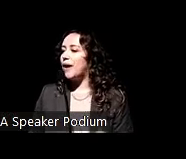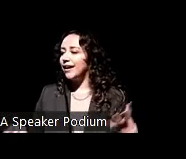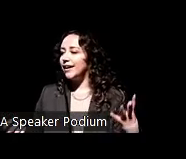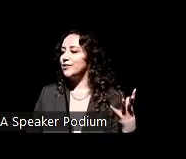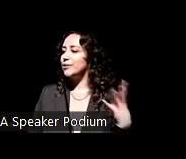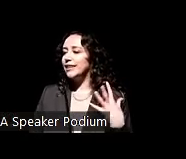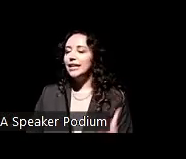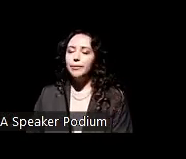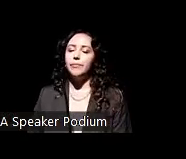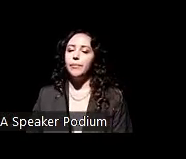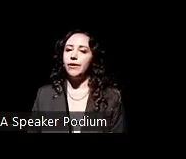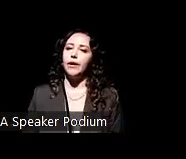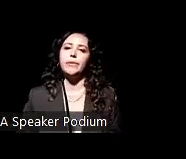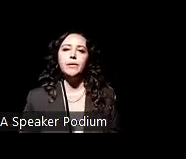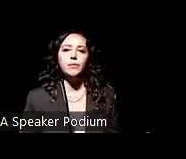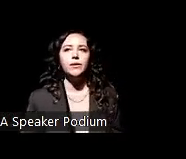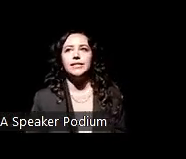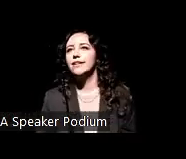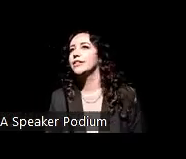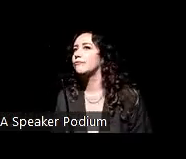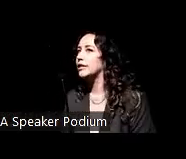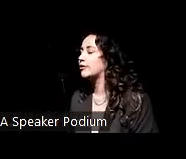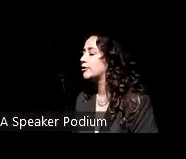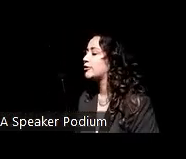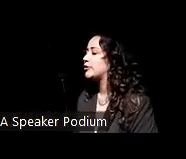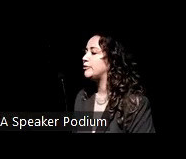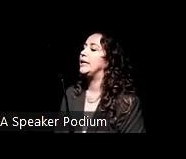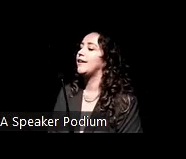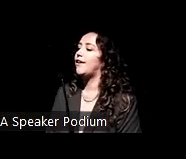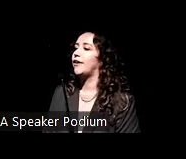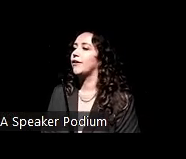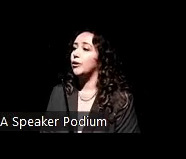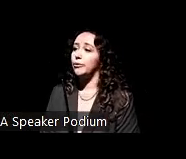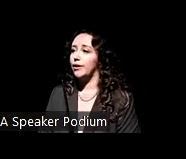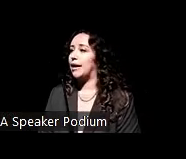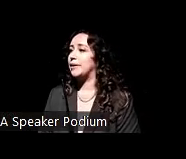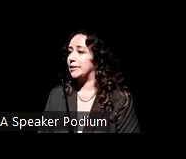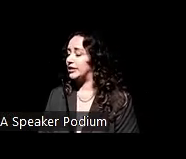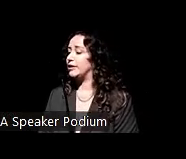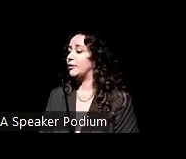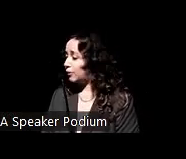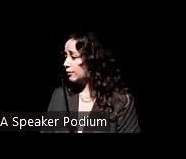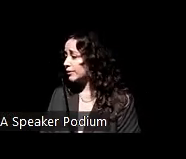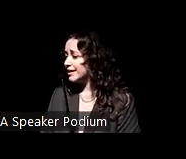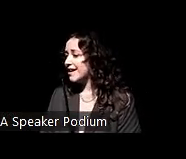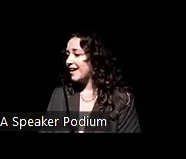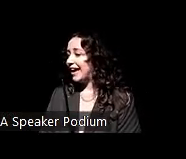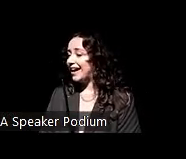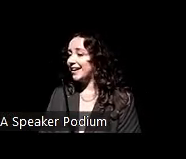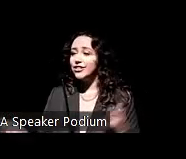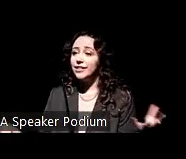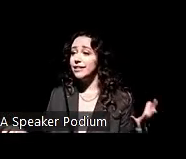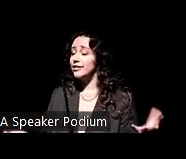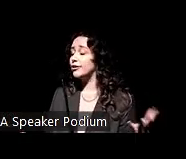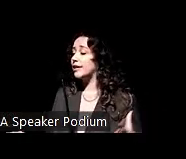So why should we think about embodied carbon? Well, it's actually really crucial to meet our global climate emission goals.